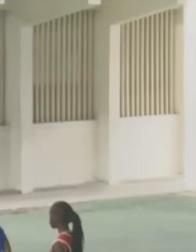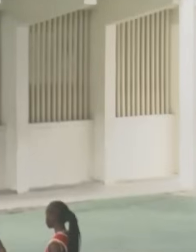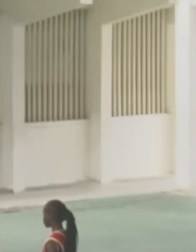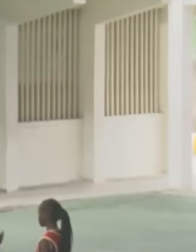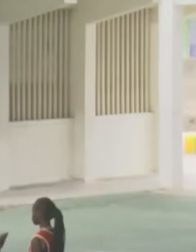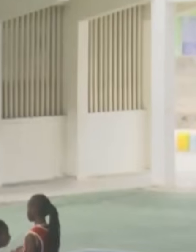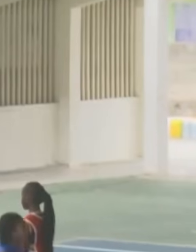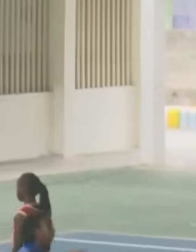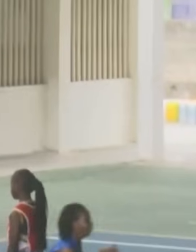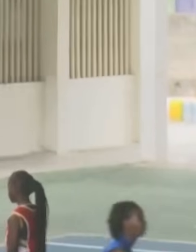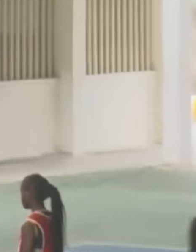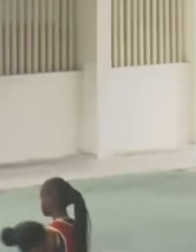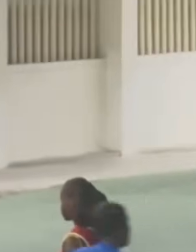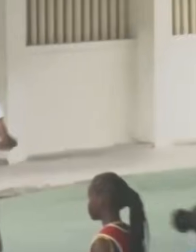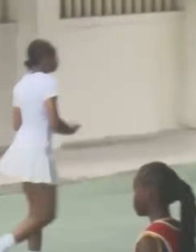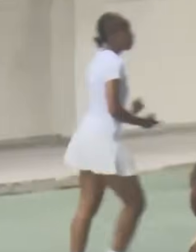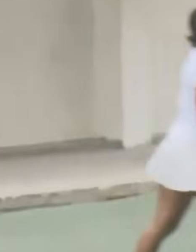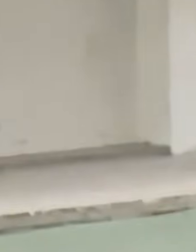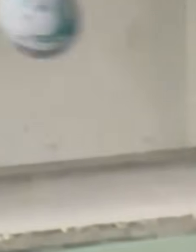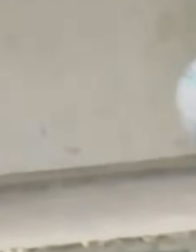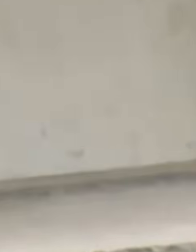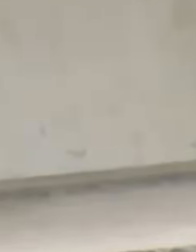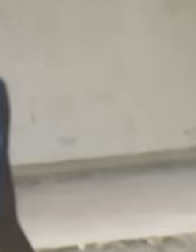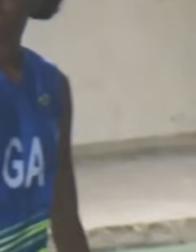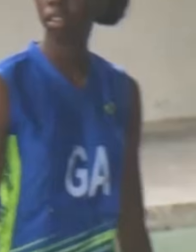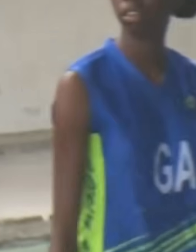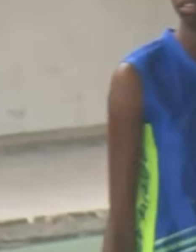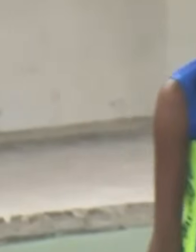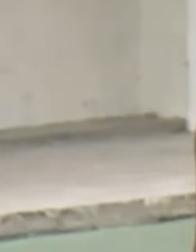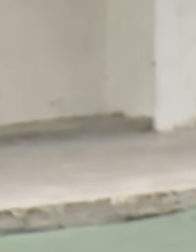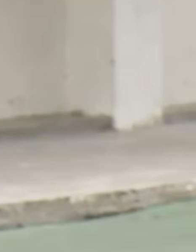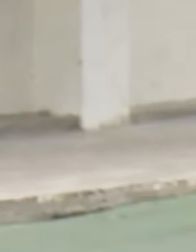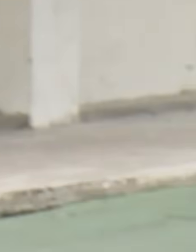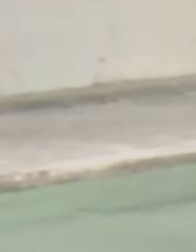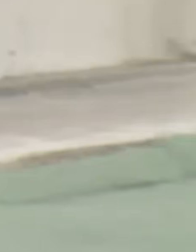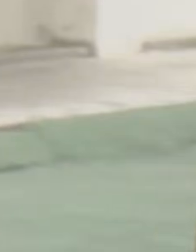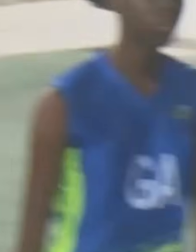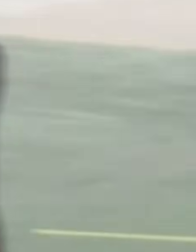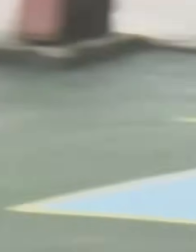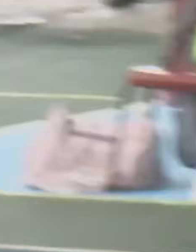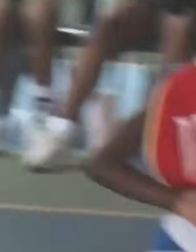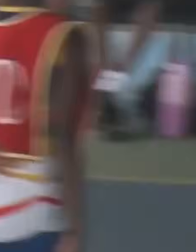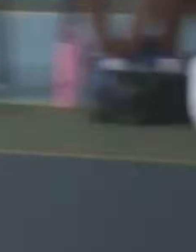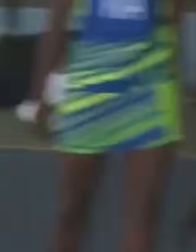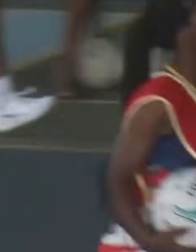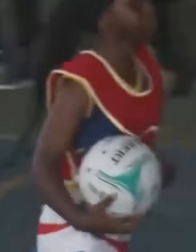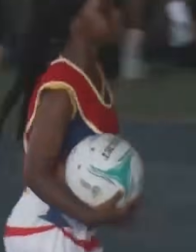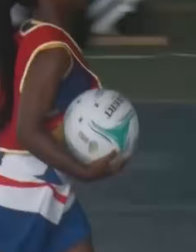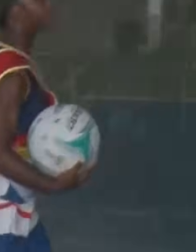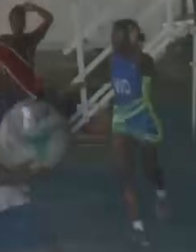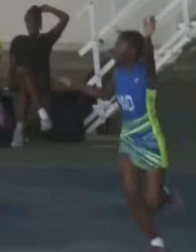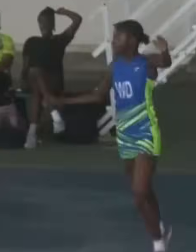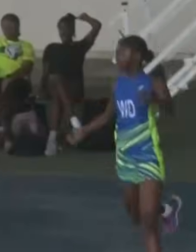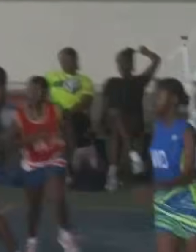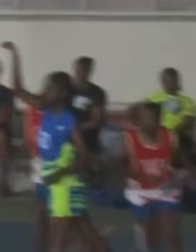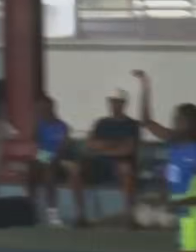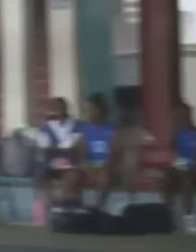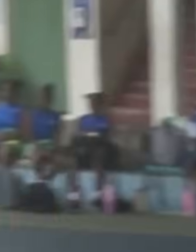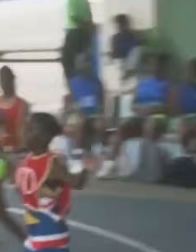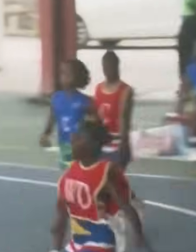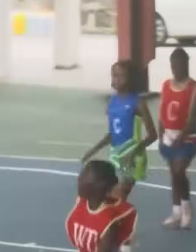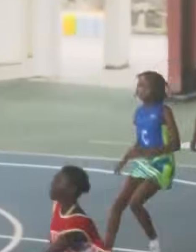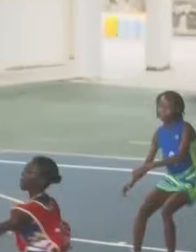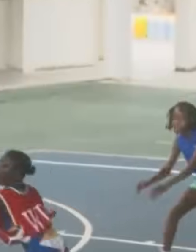one. Tarisha Masco with the goal shoot bib arrives on the scene. That's easy.